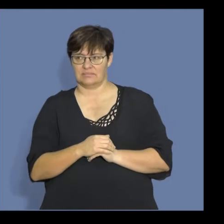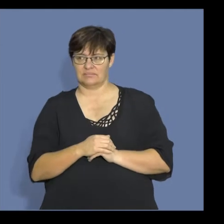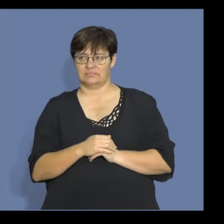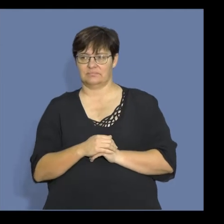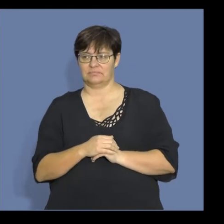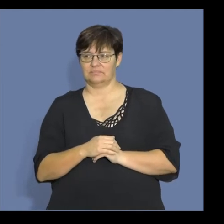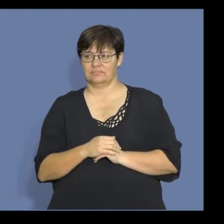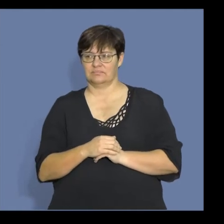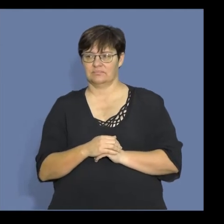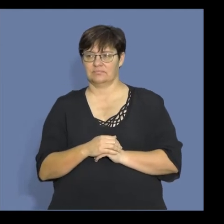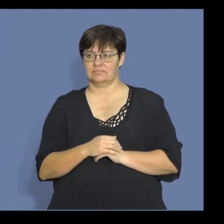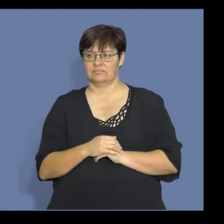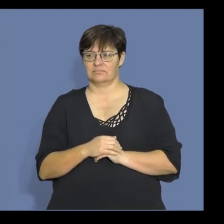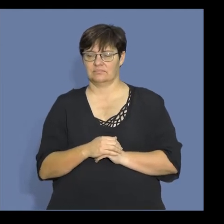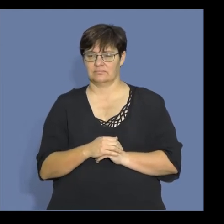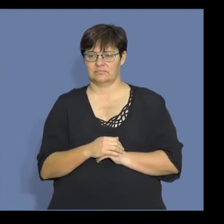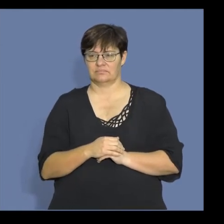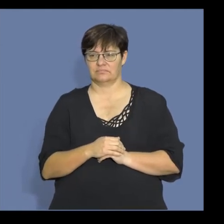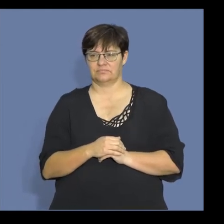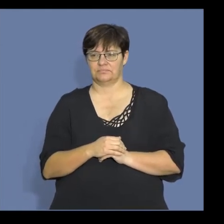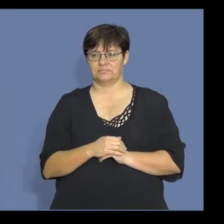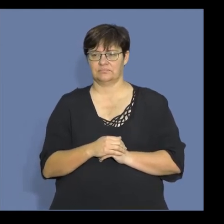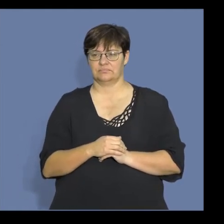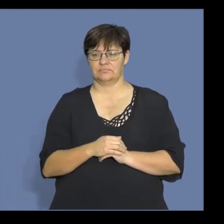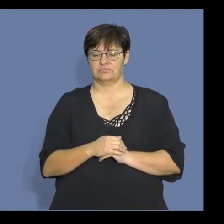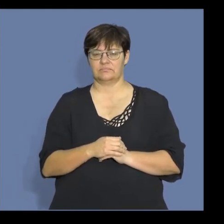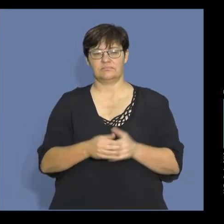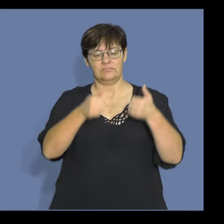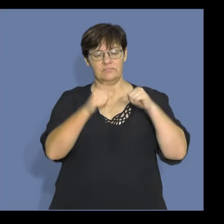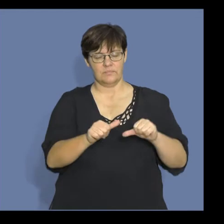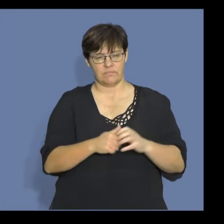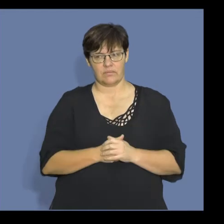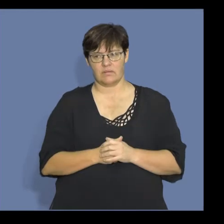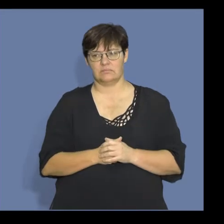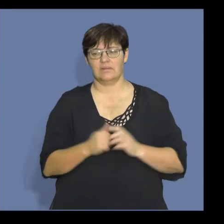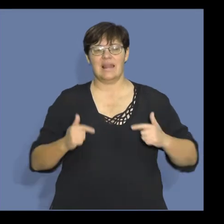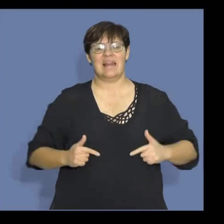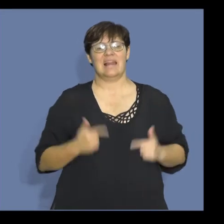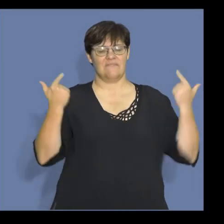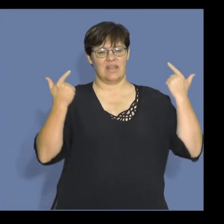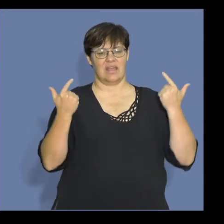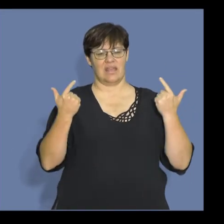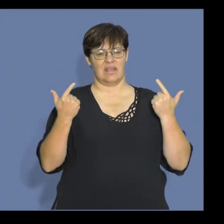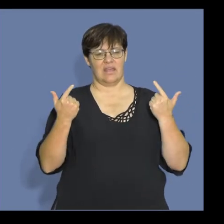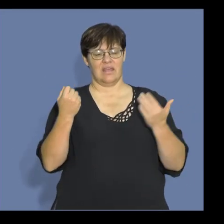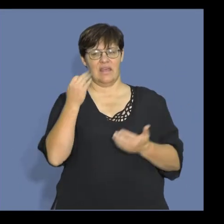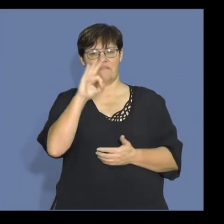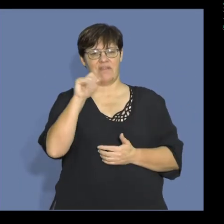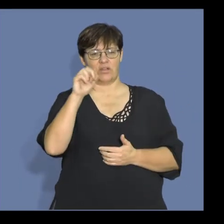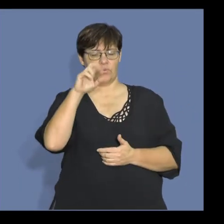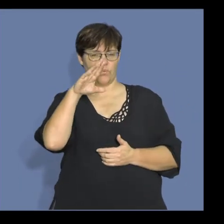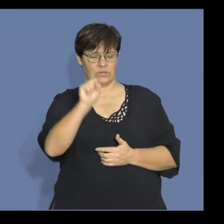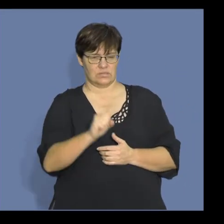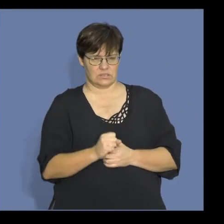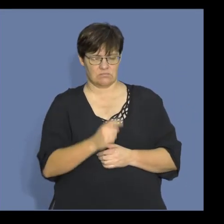are correct for this answer or for this statement. The next concept of living factors. So